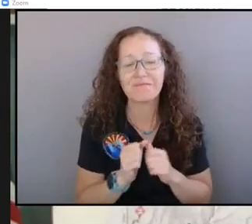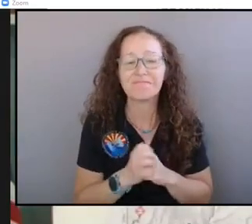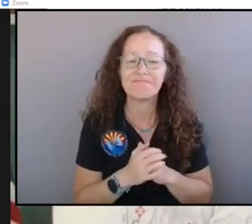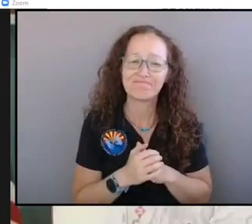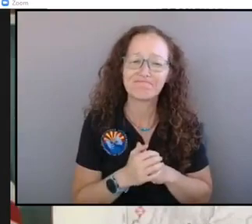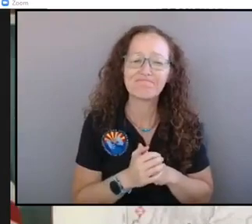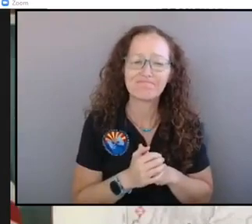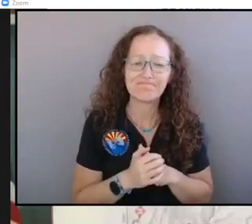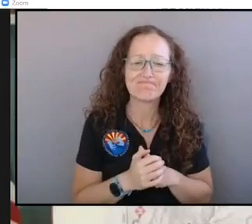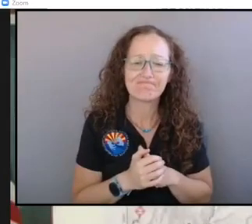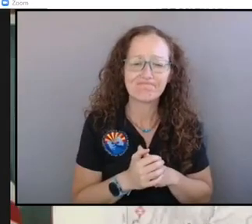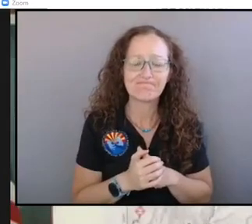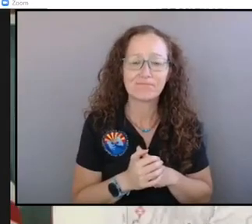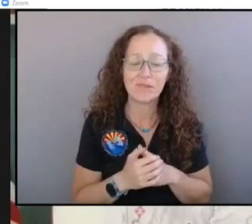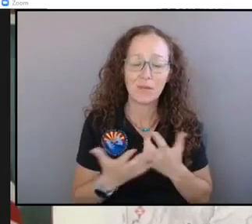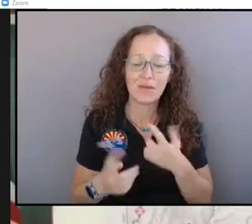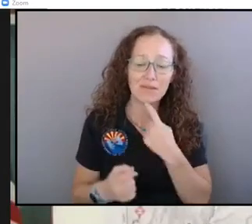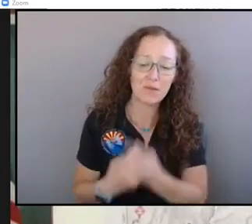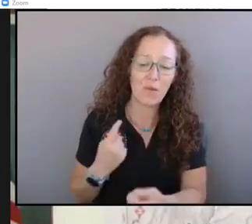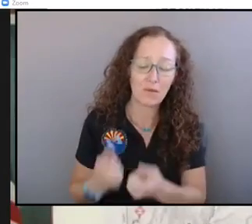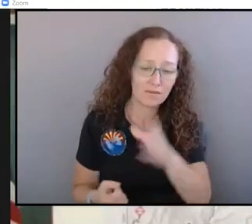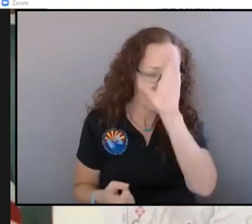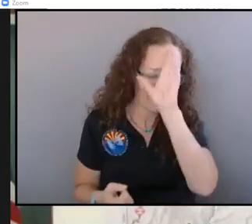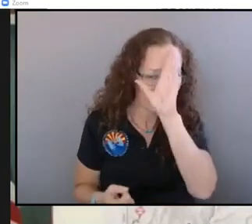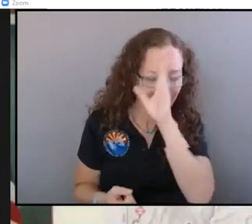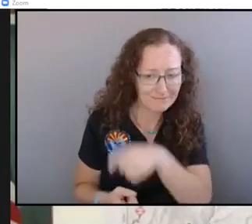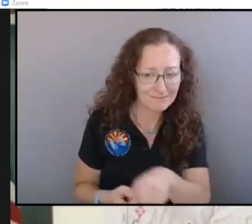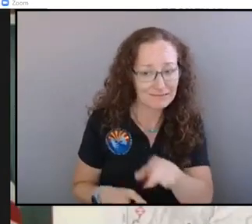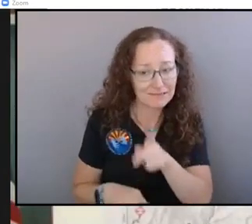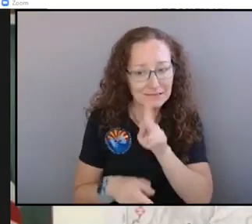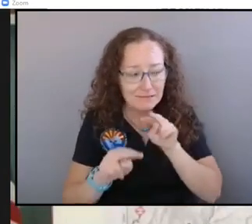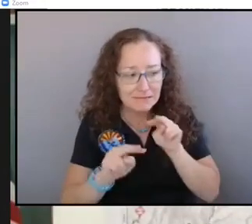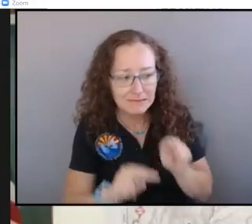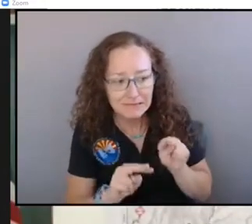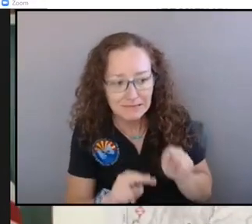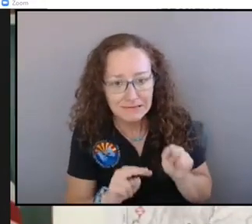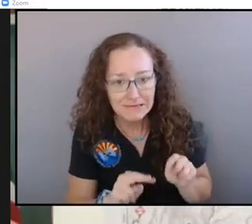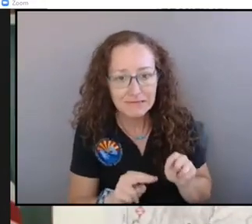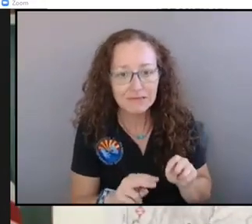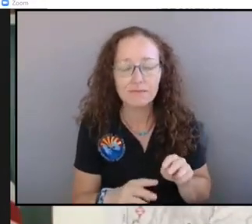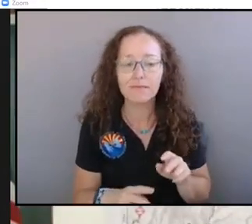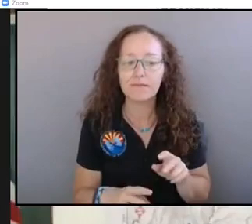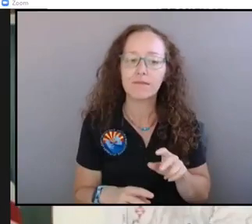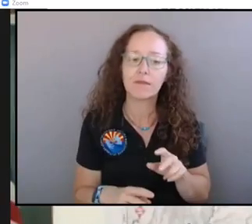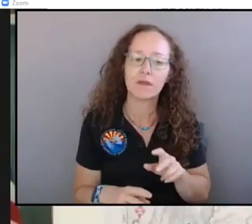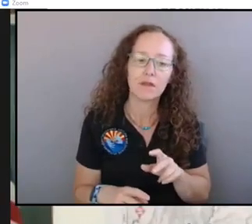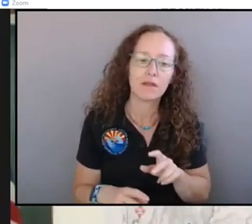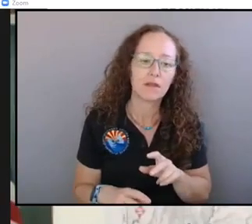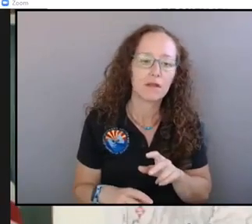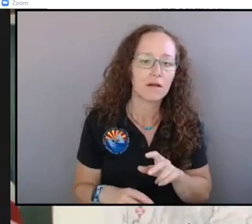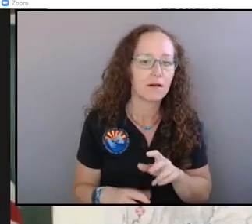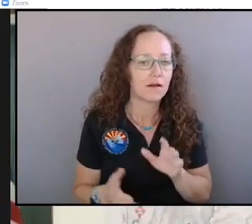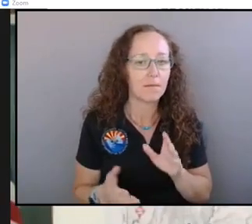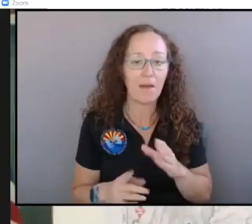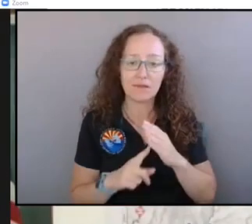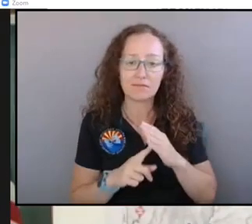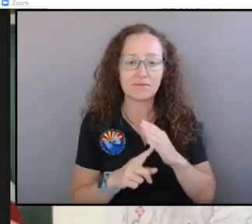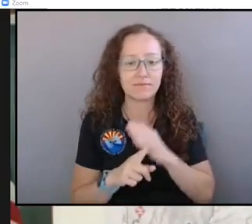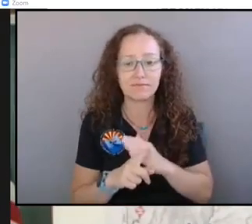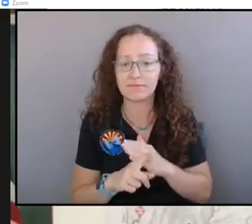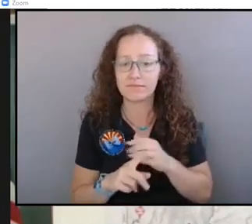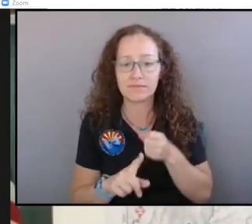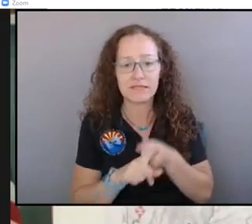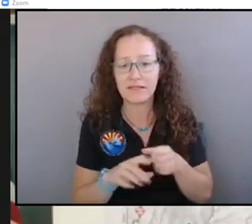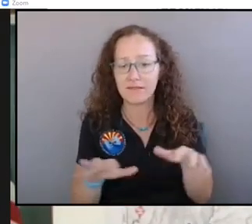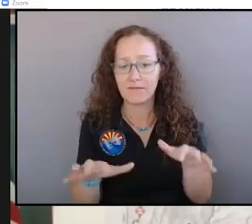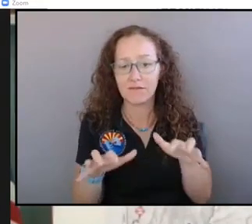we told our folks to be vigilant and make sure they're watching out. It might get down below freezing, so we